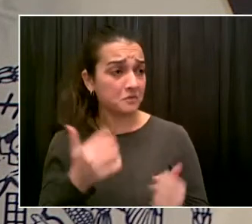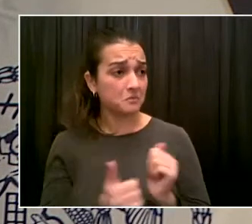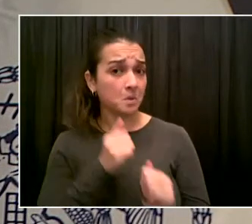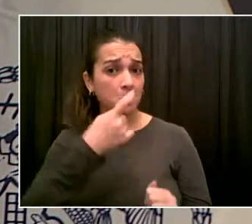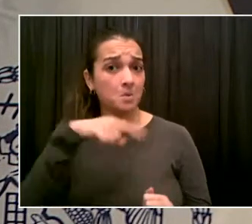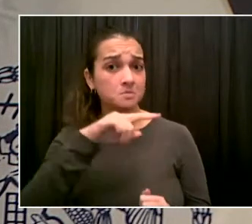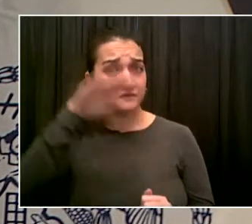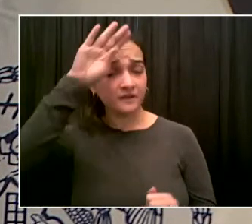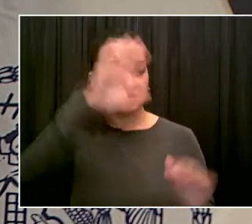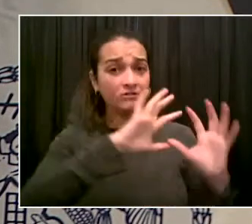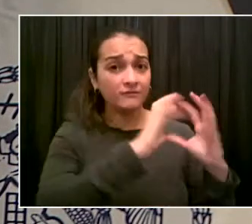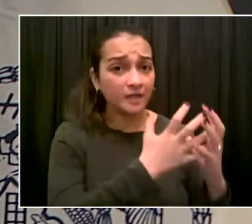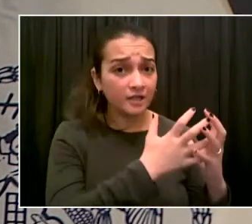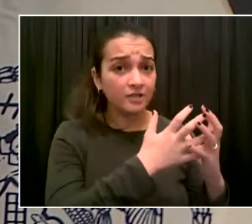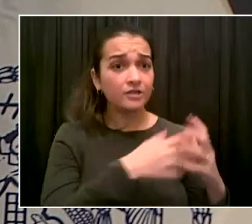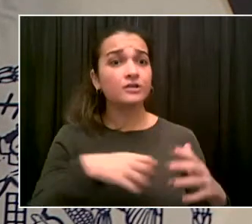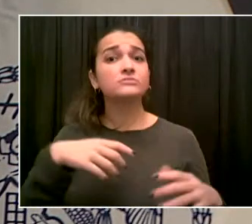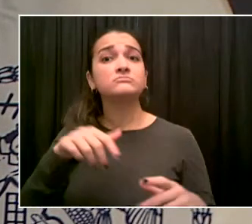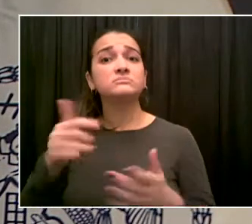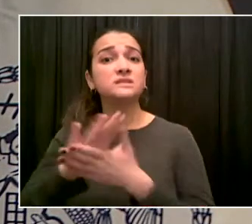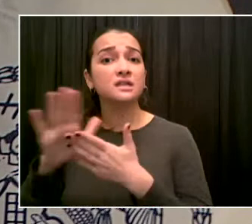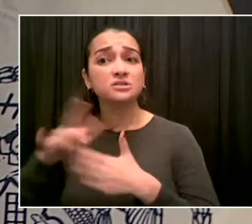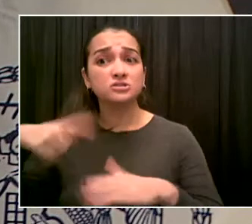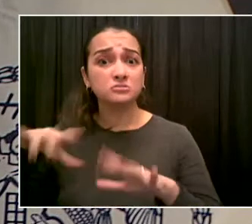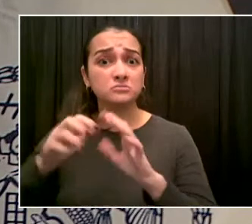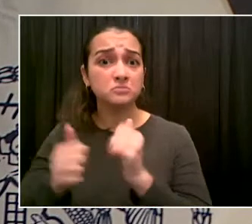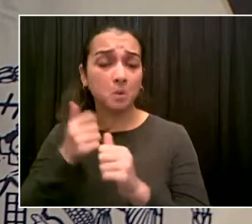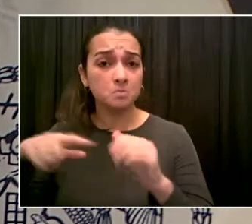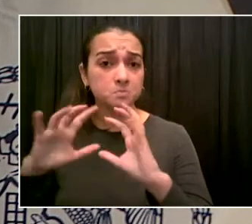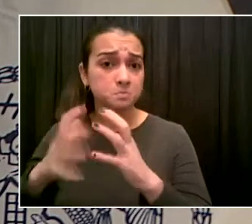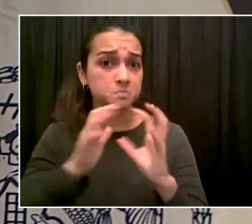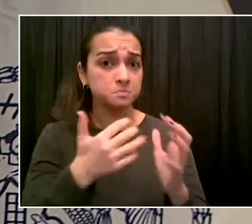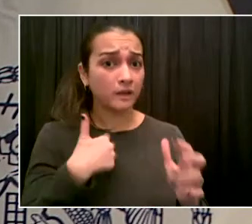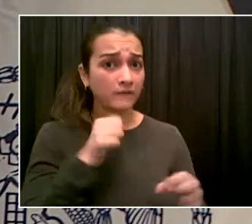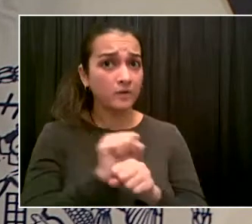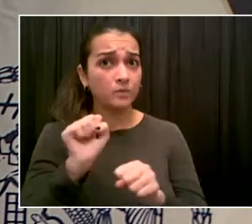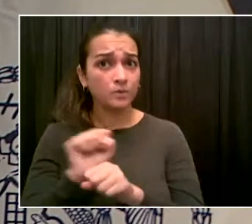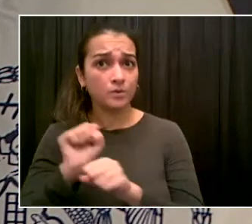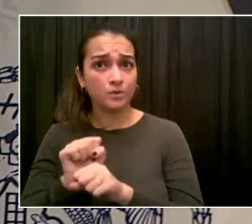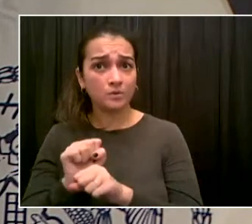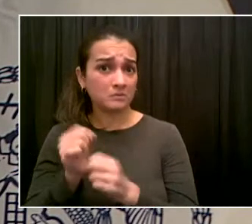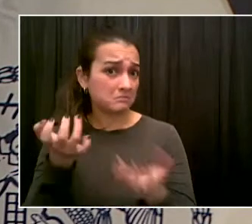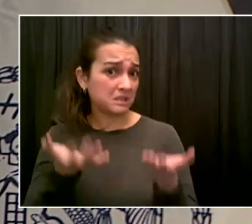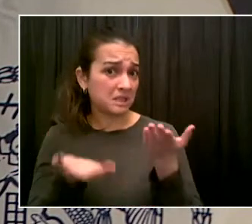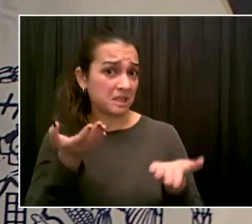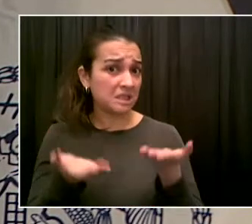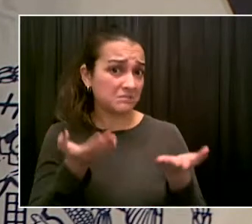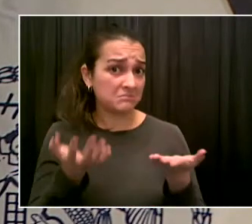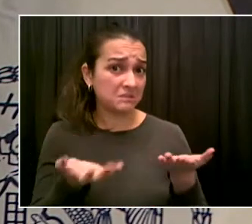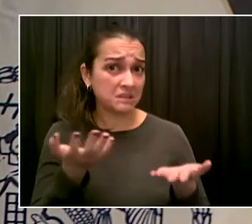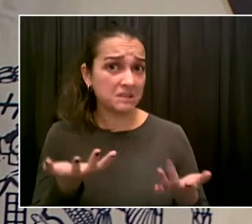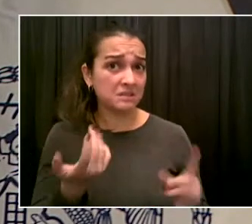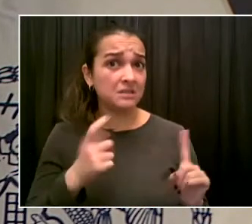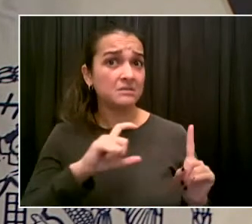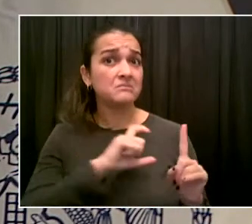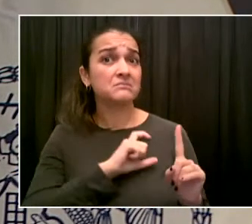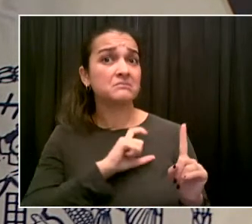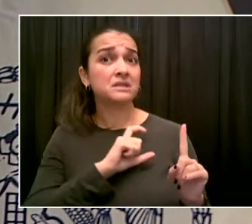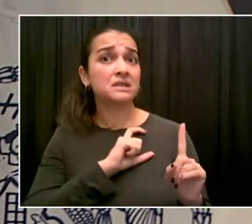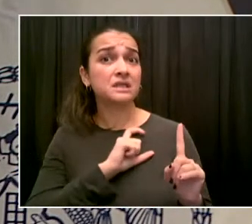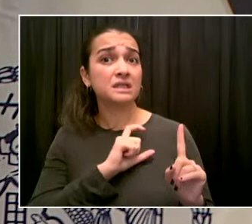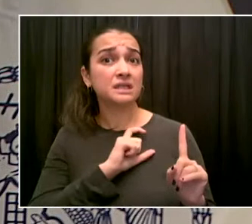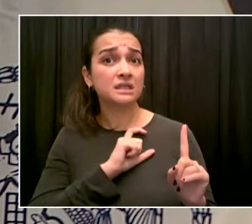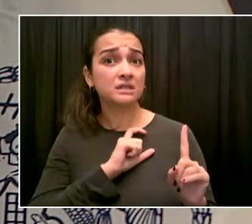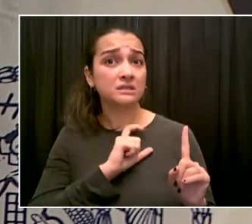that maybe we don't need 11,000 firefighters or the number of police officers we have right now? If you're missing 6%